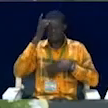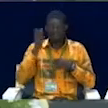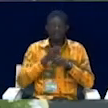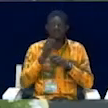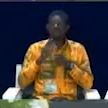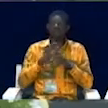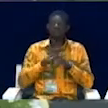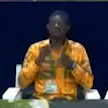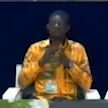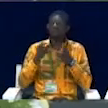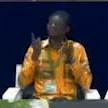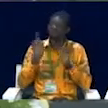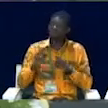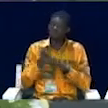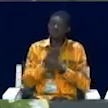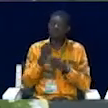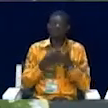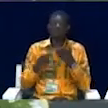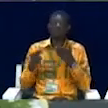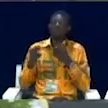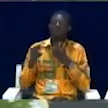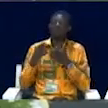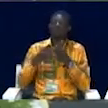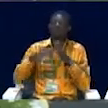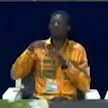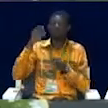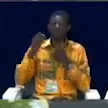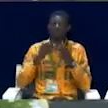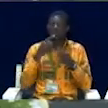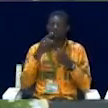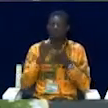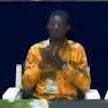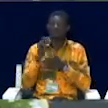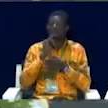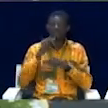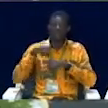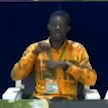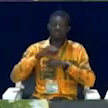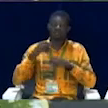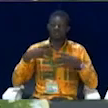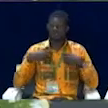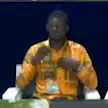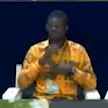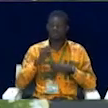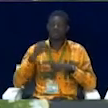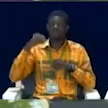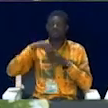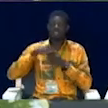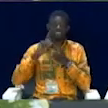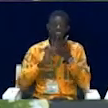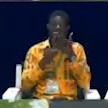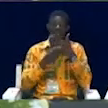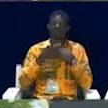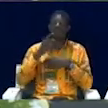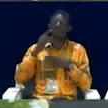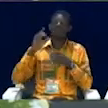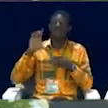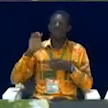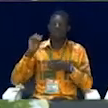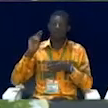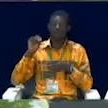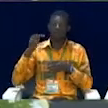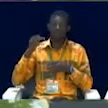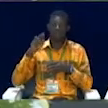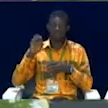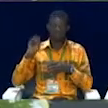And then November Holy Ghost service, that the GO said there will be an anointing of healing in December Congress. And then